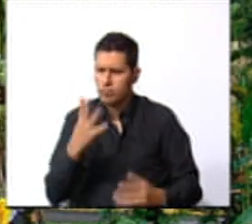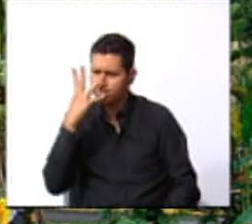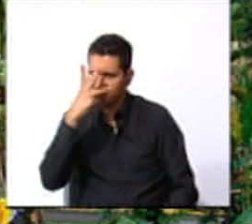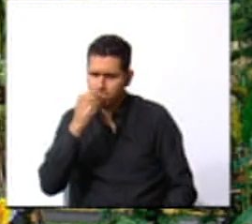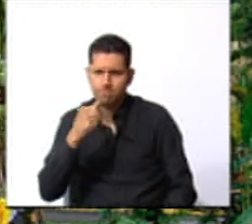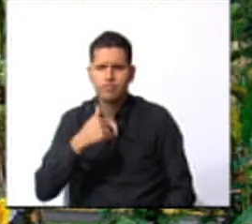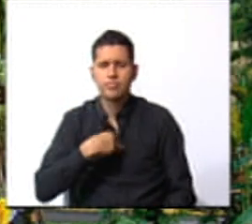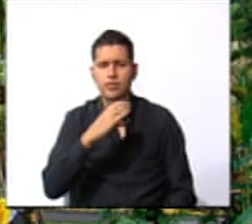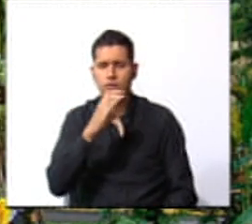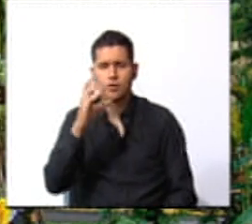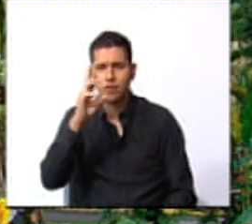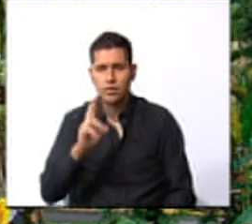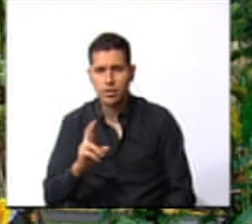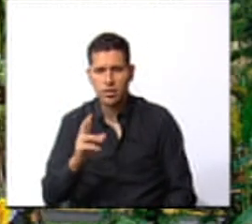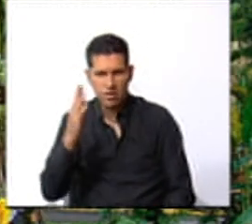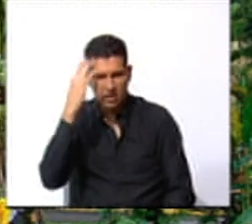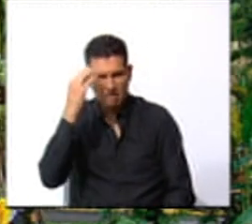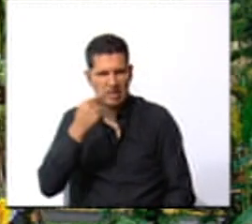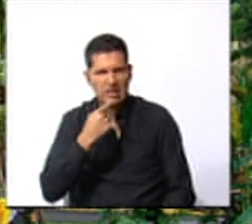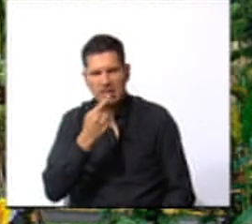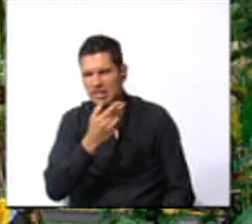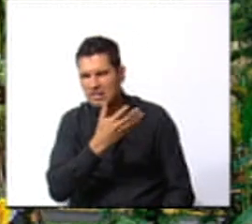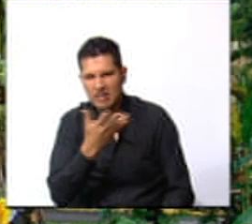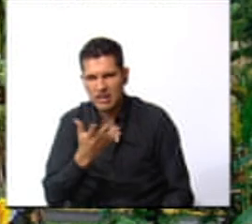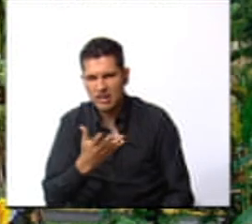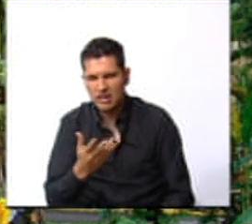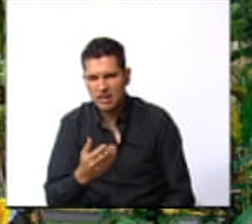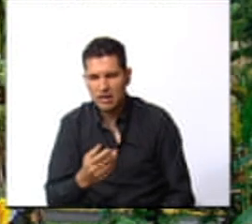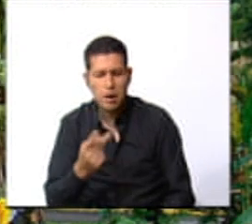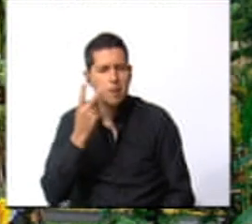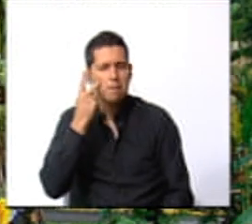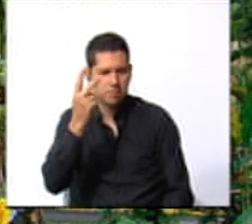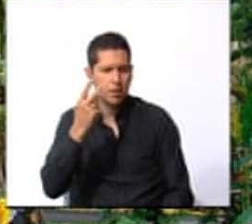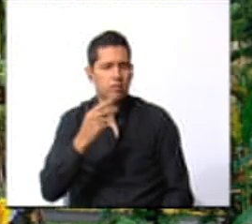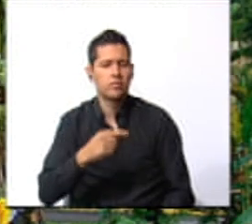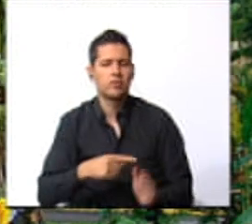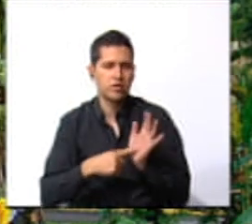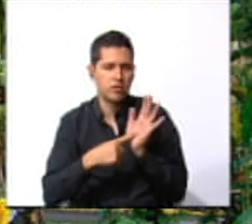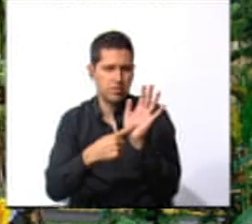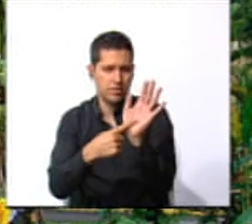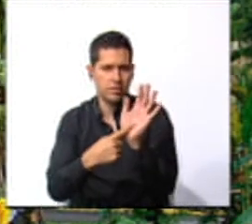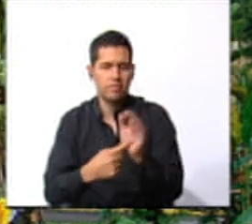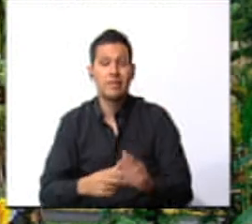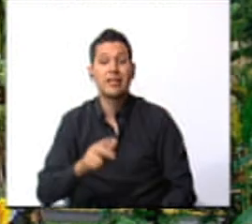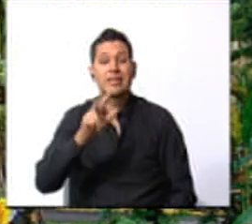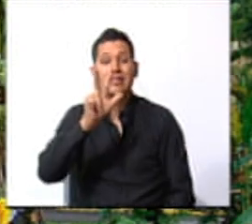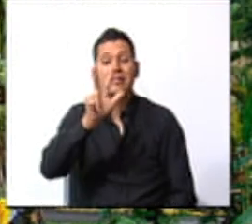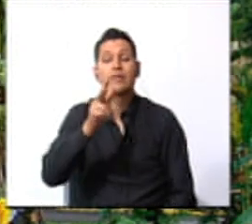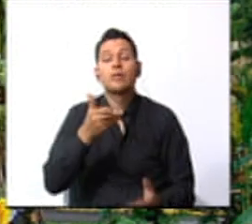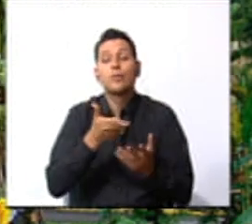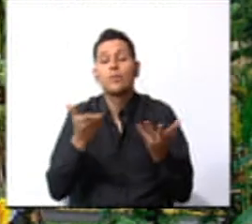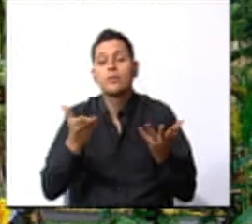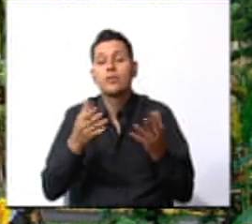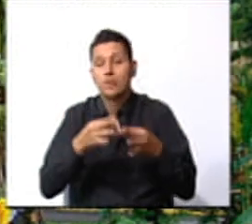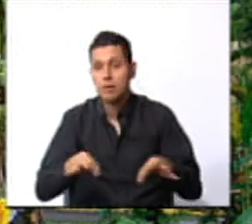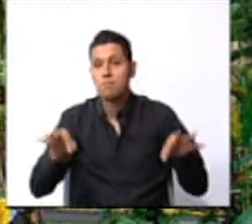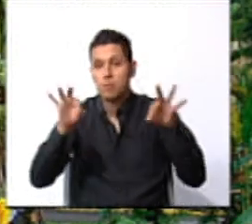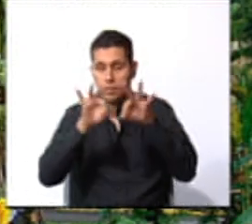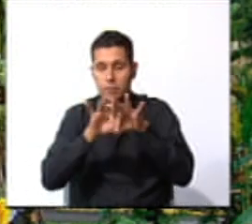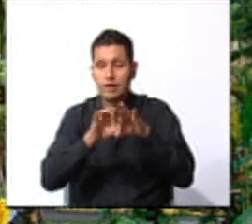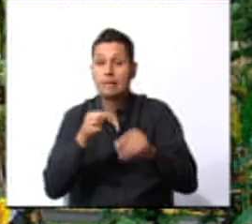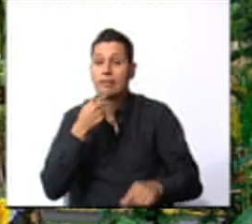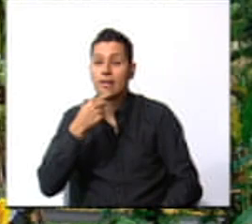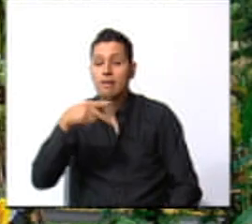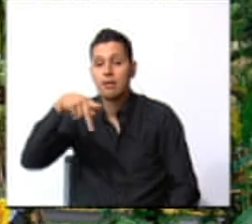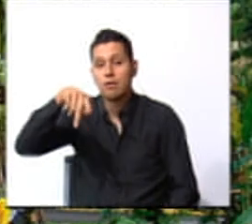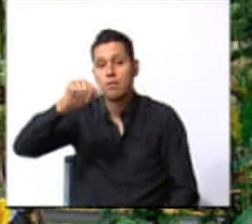what Paola mentioned? Let's see the presentation about three aspects Paola